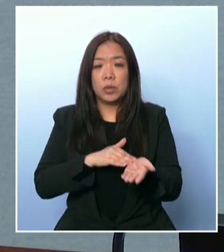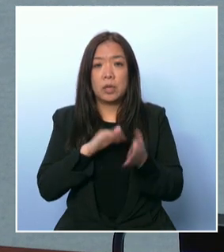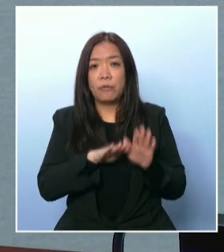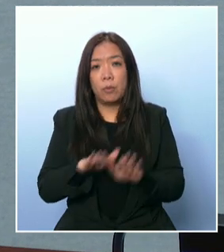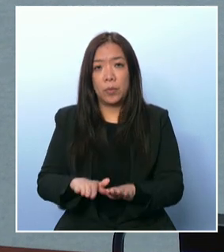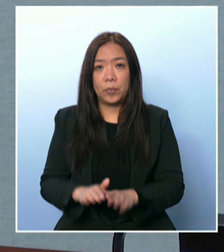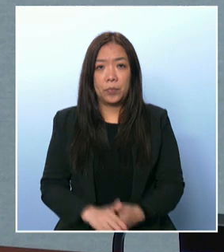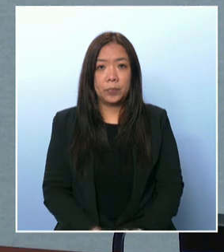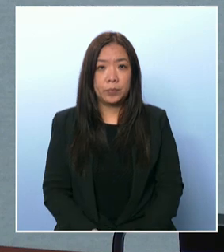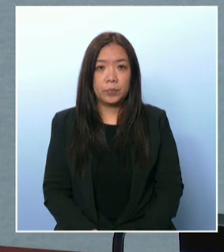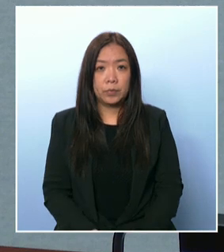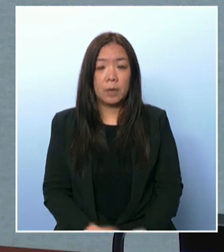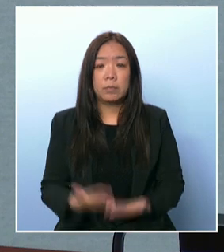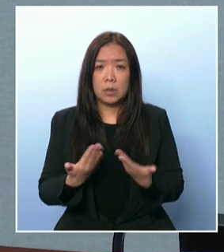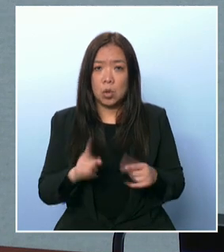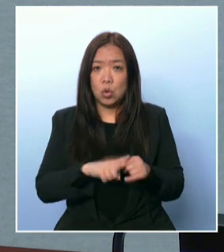CM services are becoming more and more popular among the public.